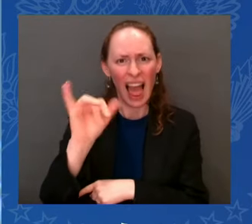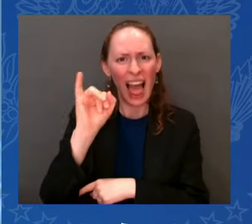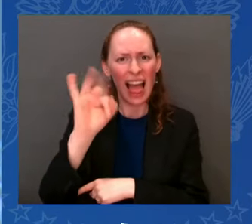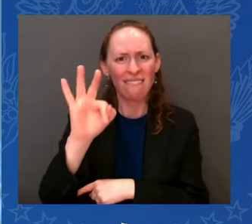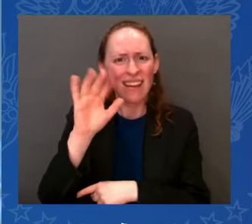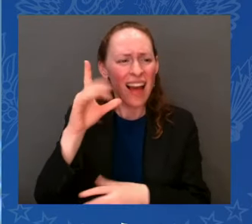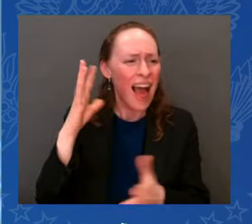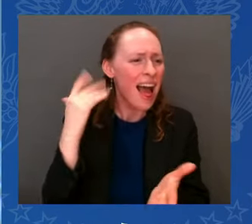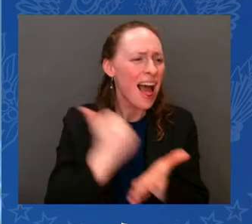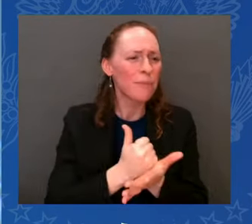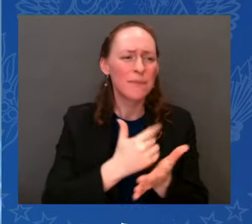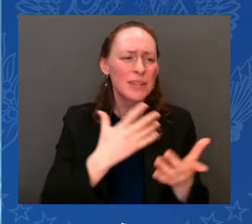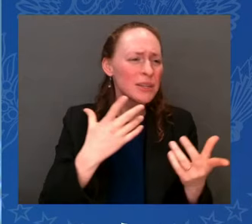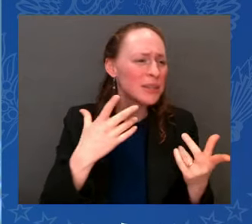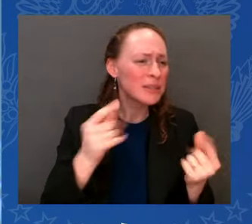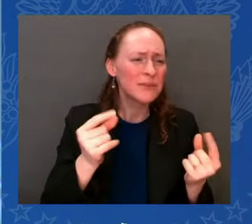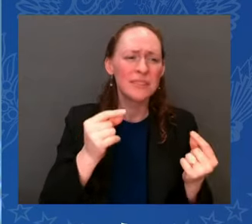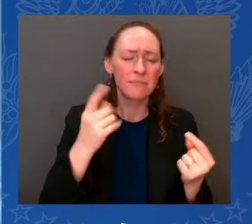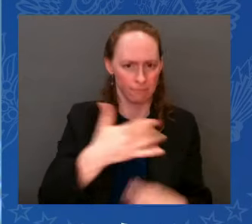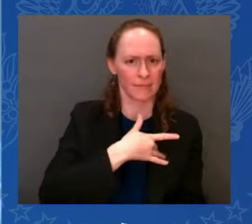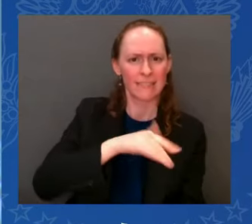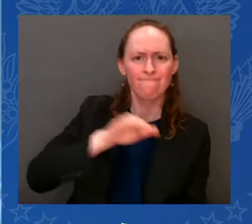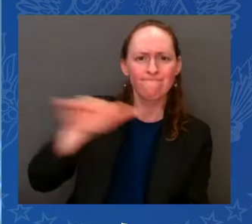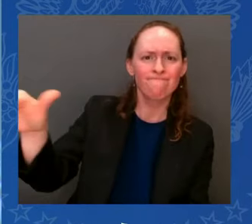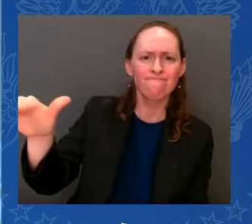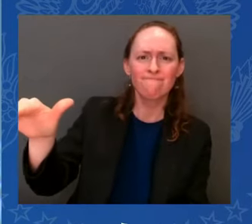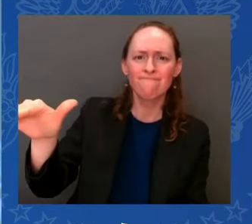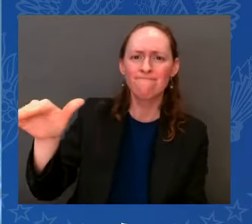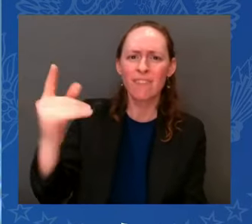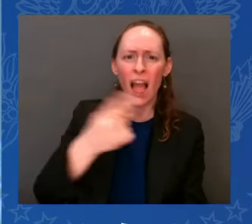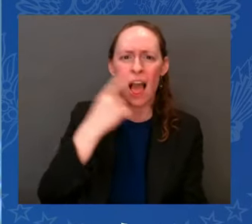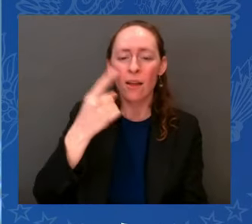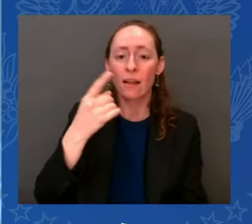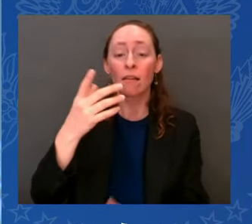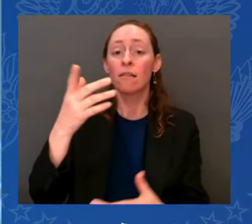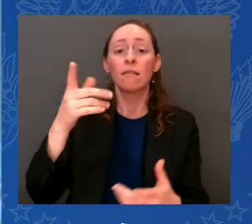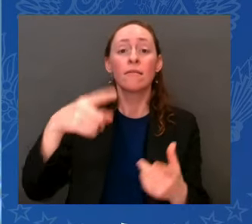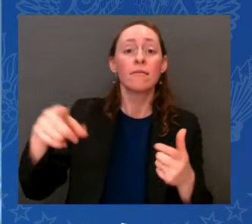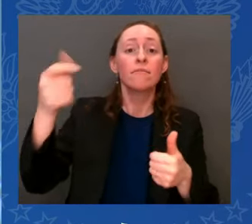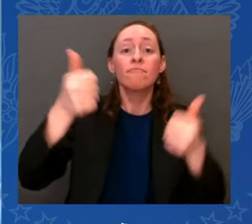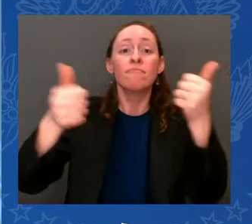legislature, you got to go to the state senators. And guess what? I stopped that.